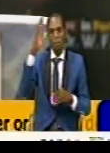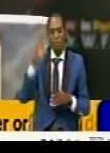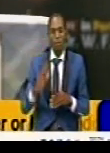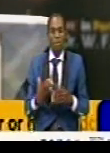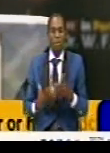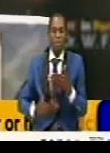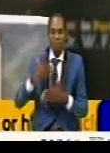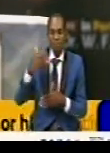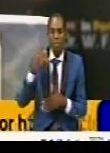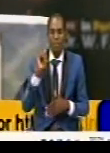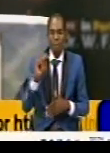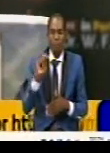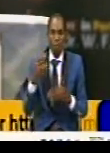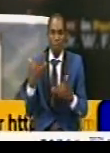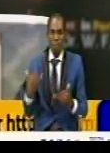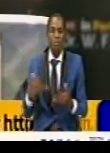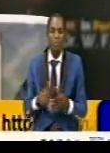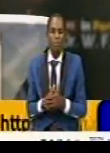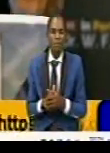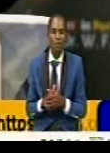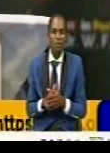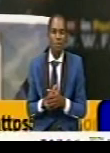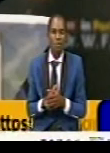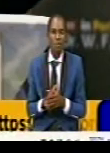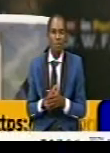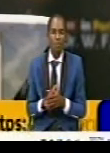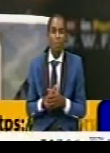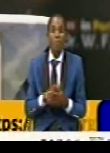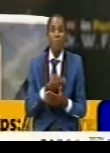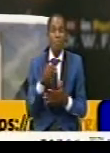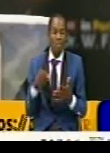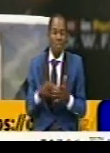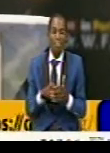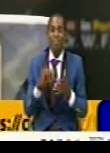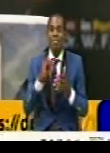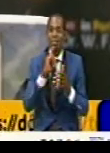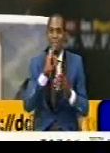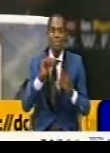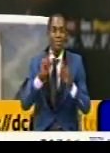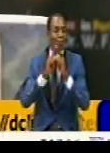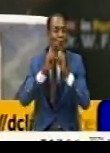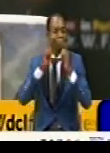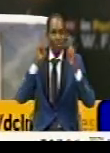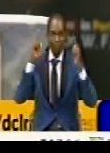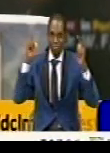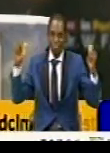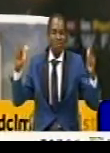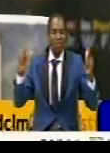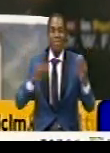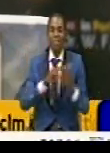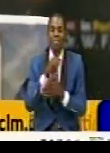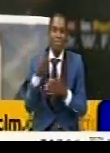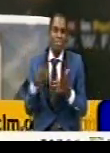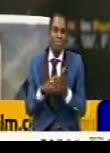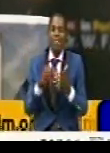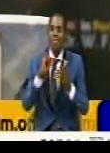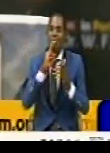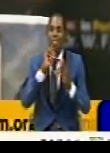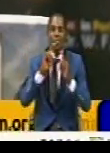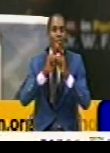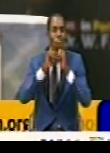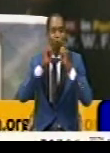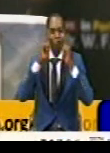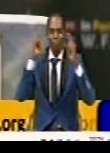disappeared by the grace of God. We listen to the next testimony now. This is